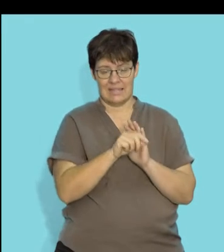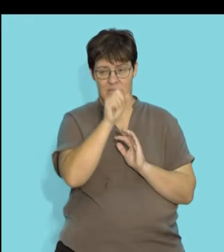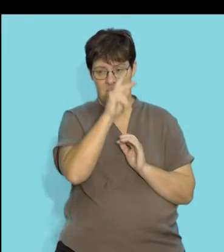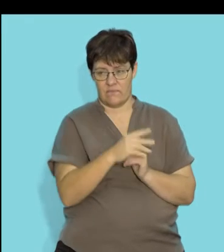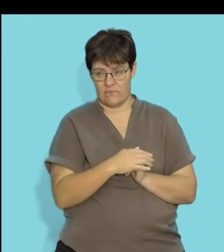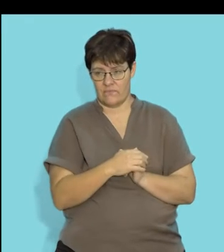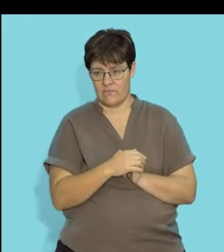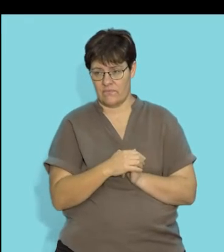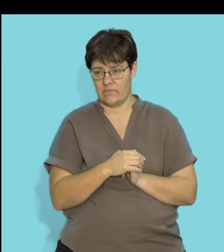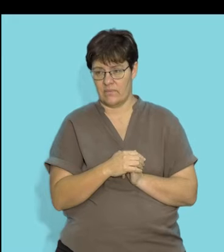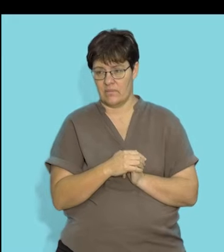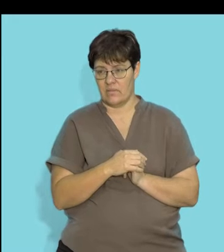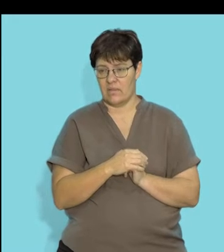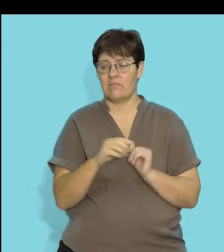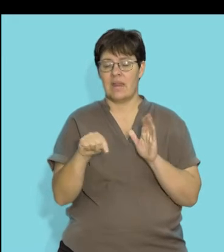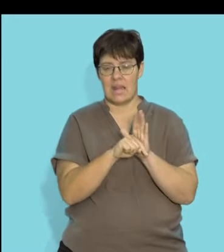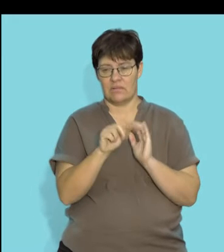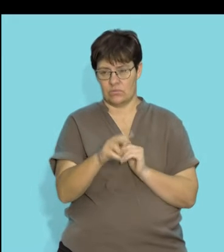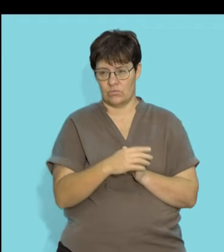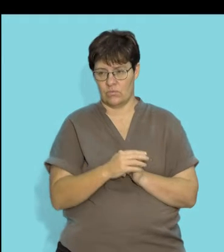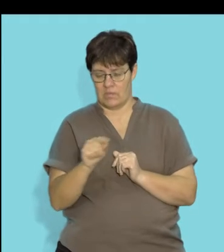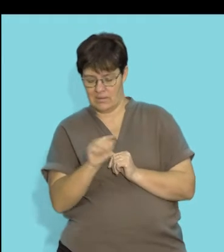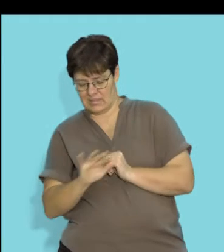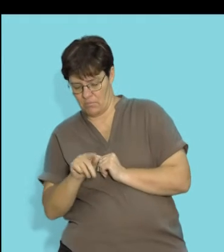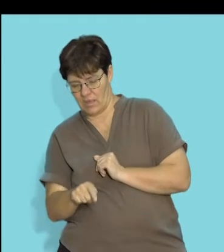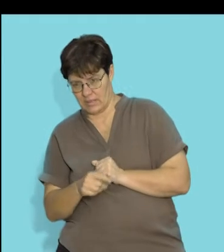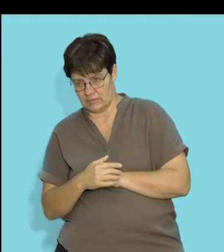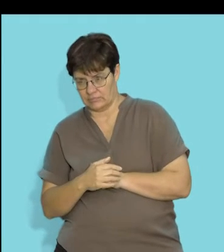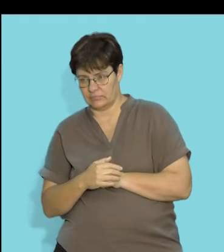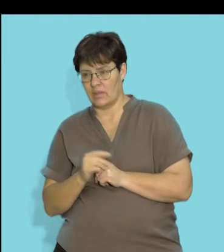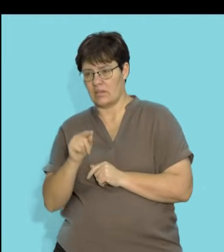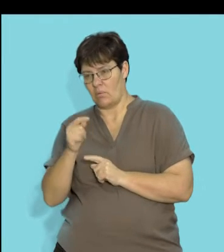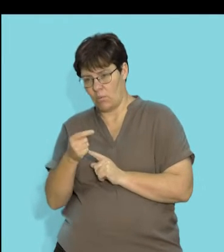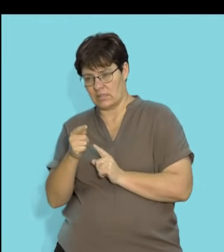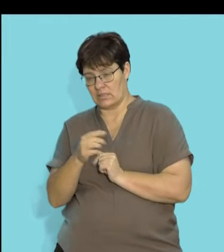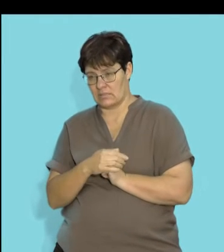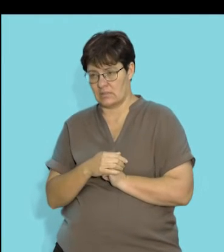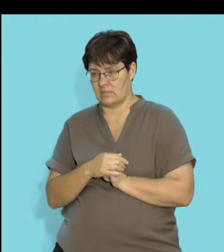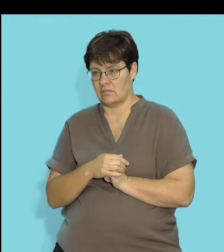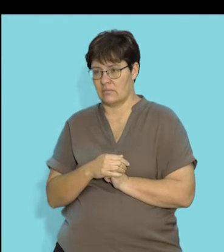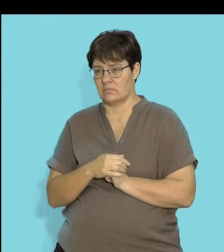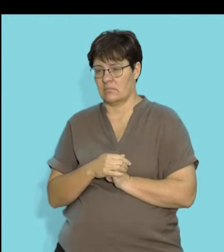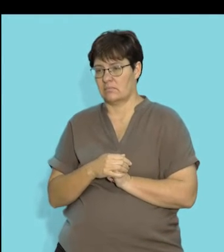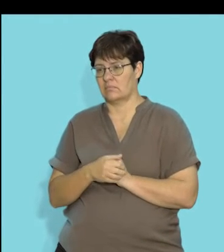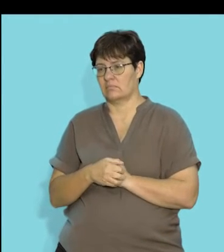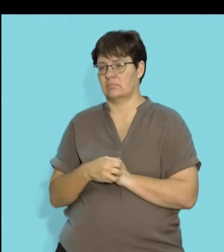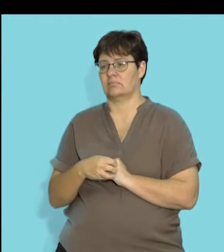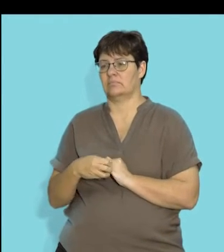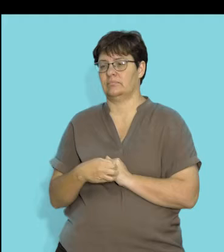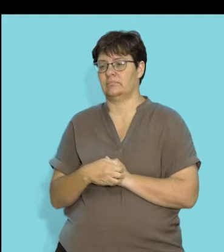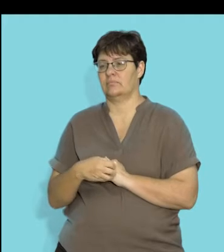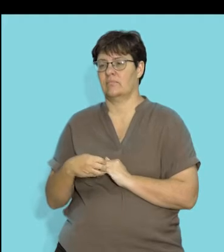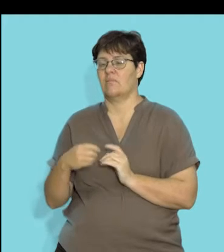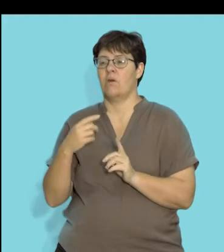negative half, it will give me a negative 2, which will be somewhere there, you see. So that's where my point is. And then I will have my arrows